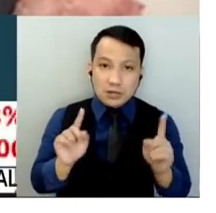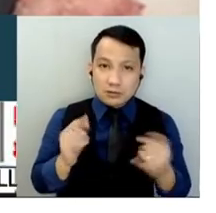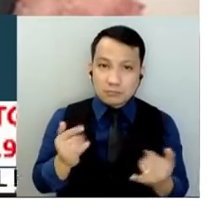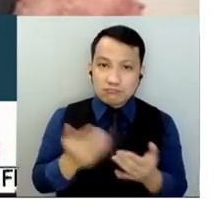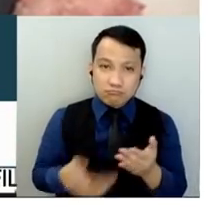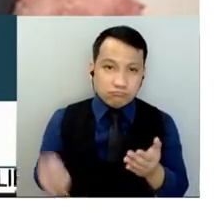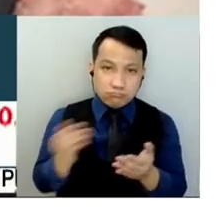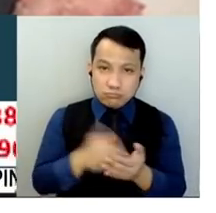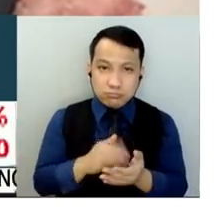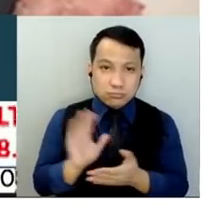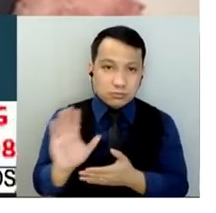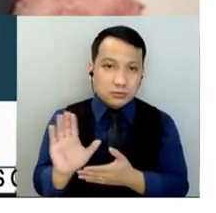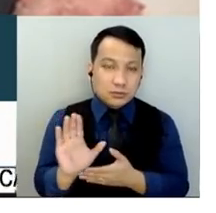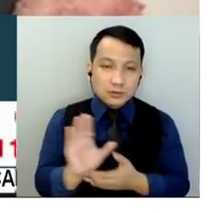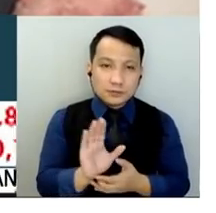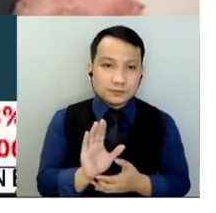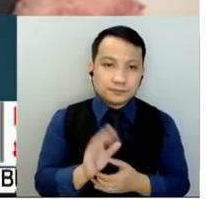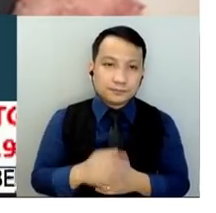again,